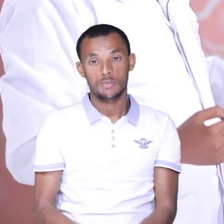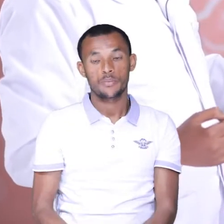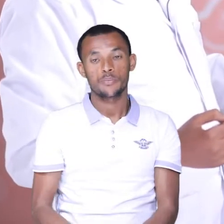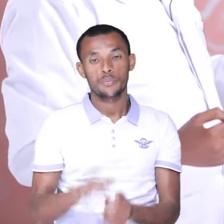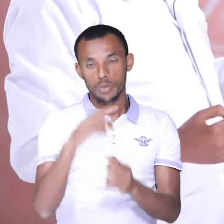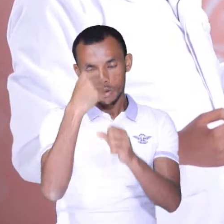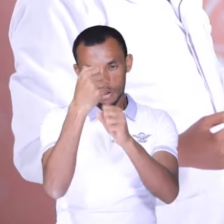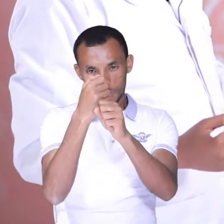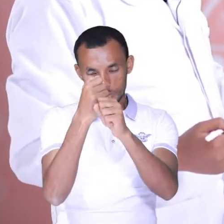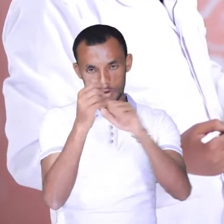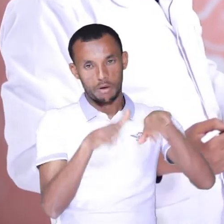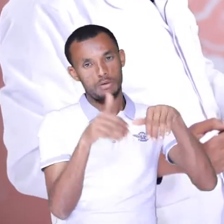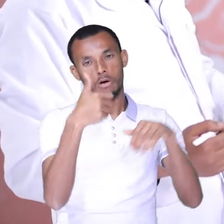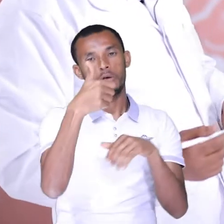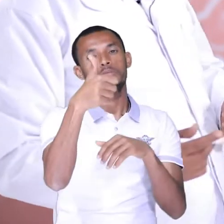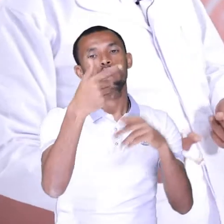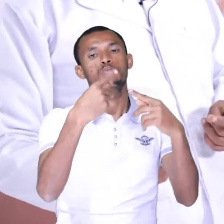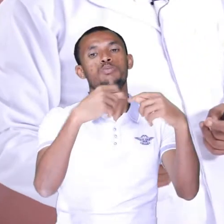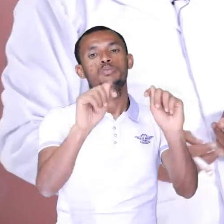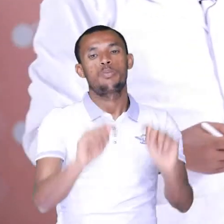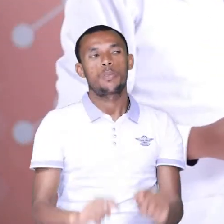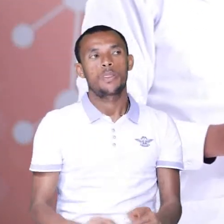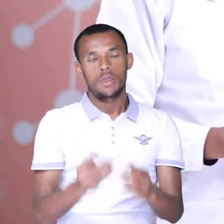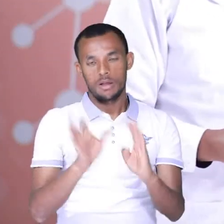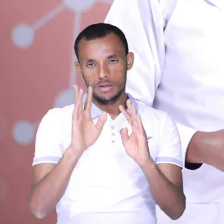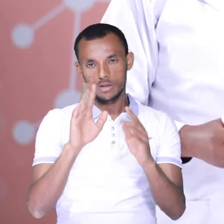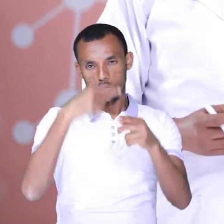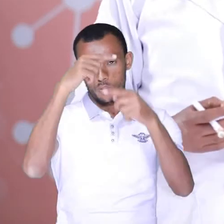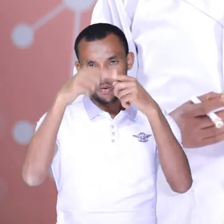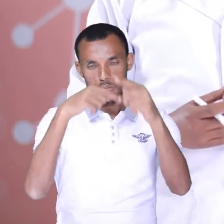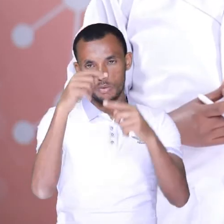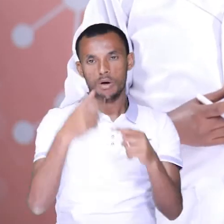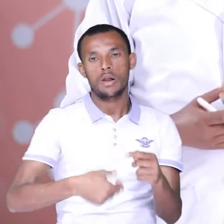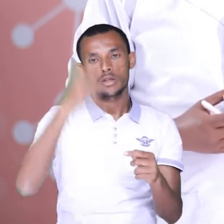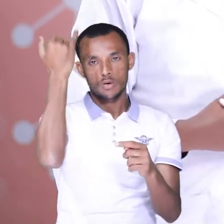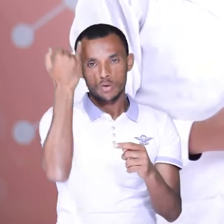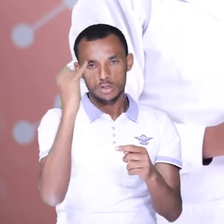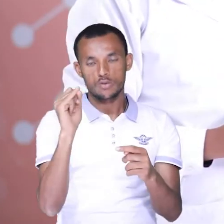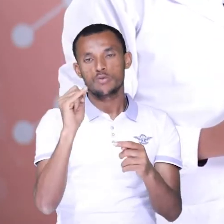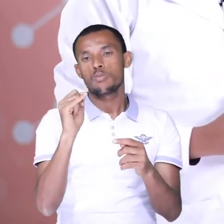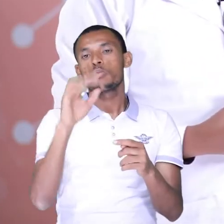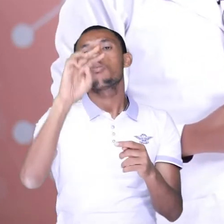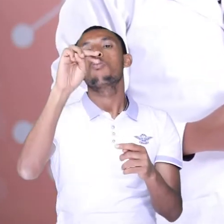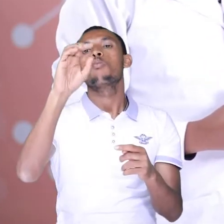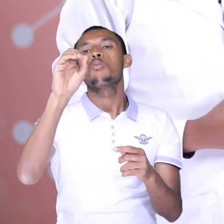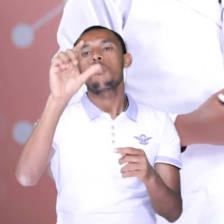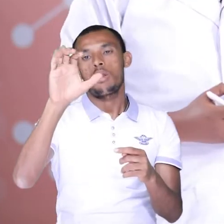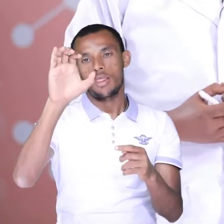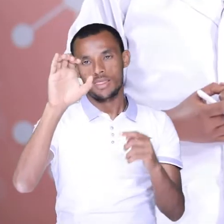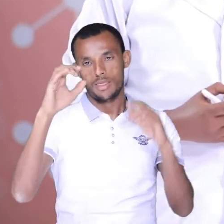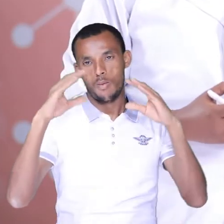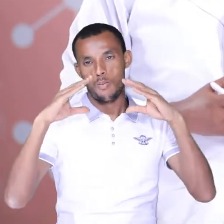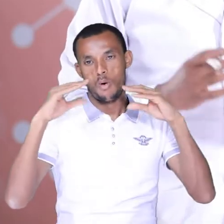You can do the remaining one. Now let's go to another concept, the mole concept. The